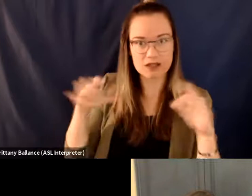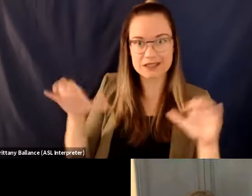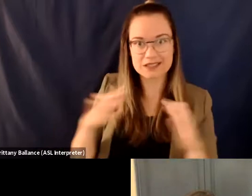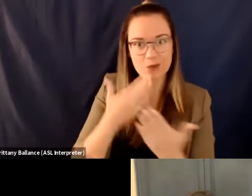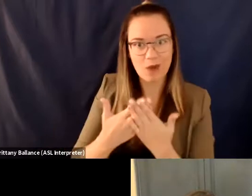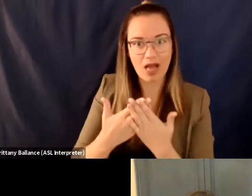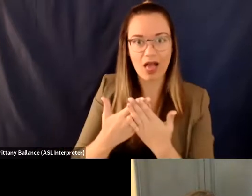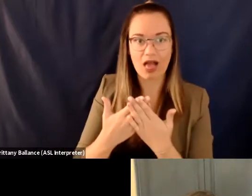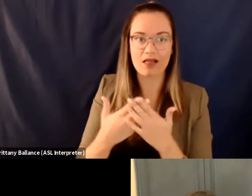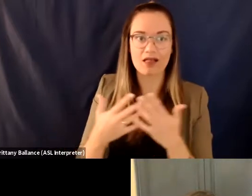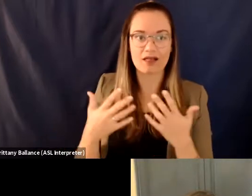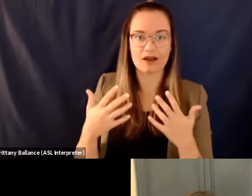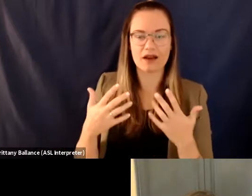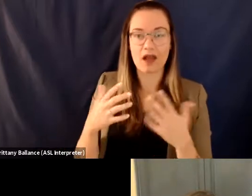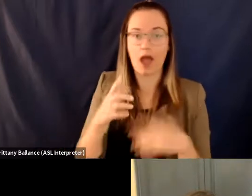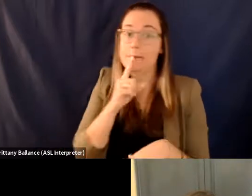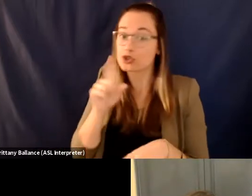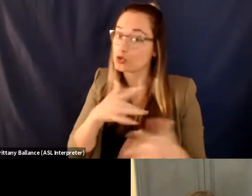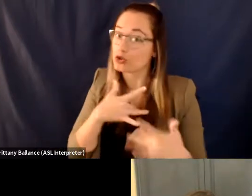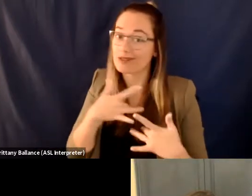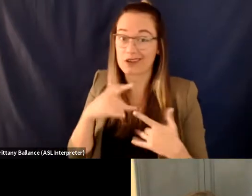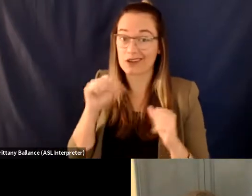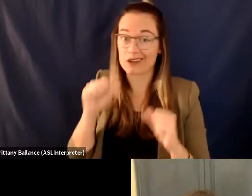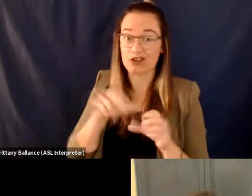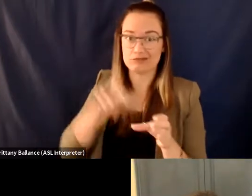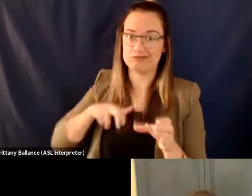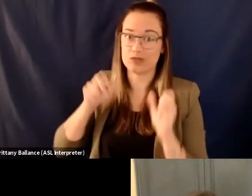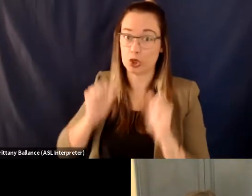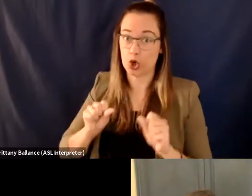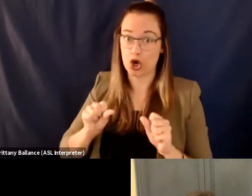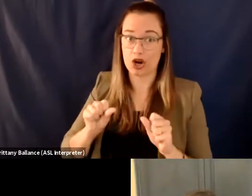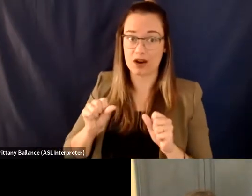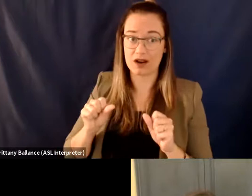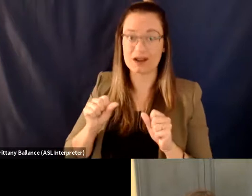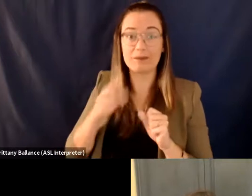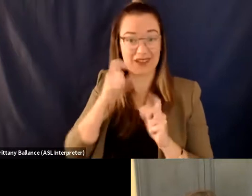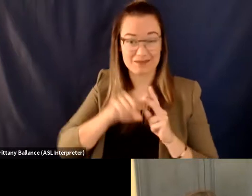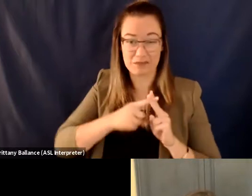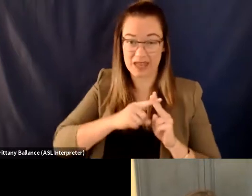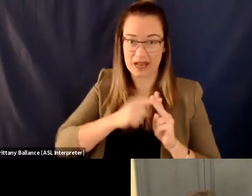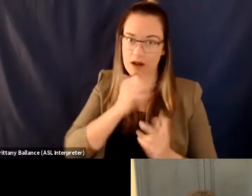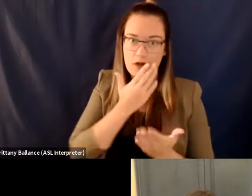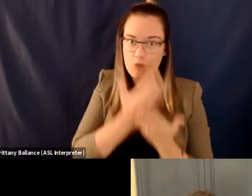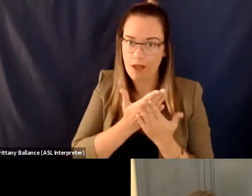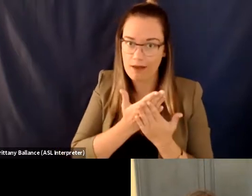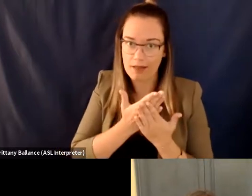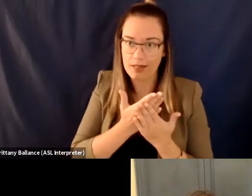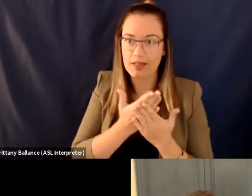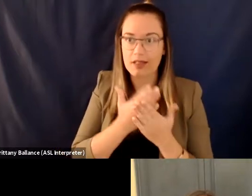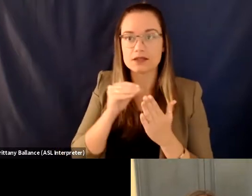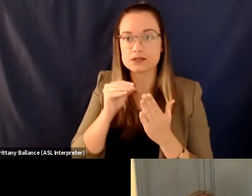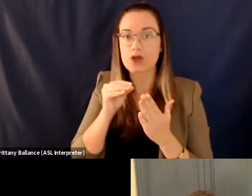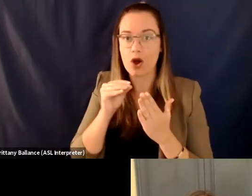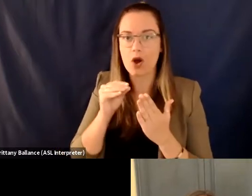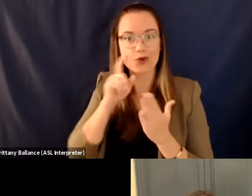died, you know, you must have been concerned, he could have bombed out at any time. He wasn't doing great at the beginning, right? Yeah.